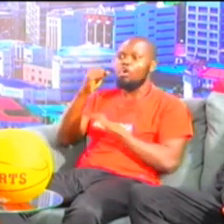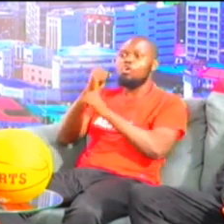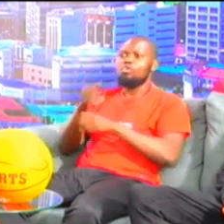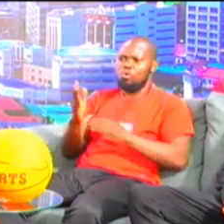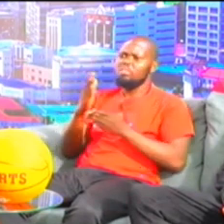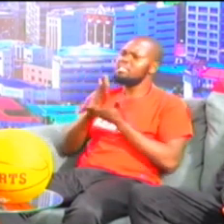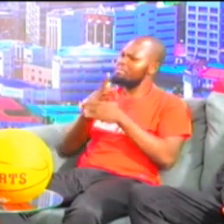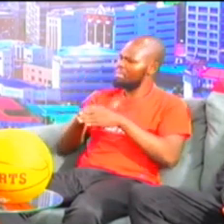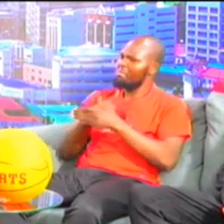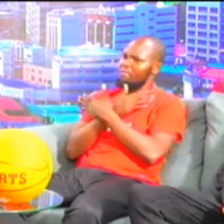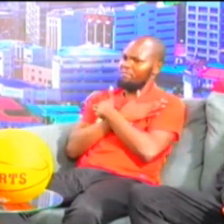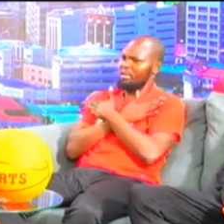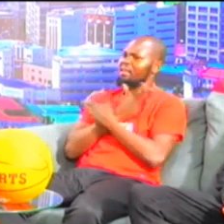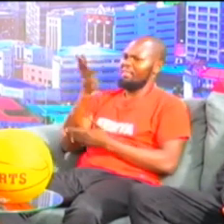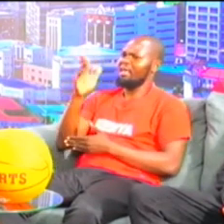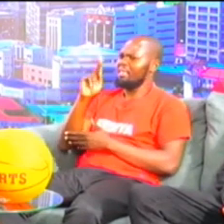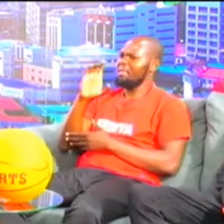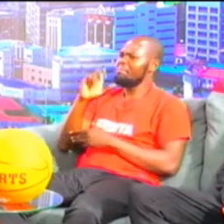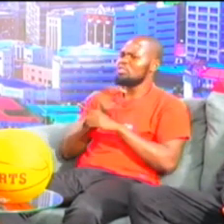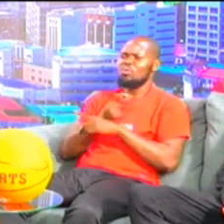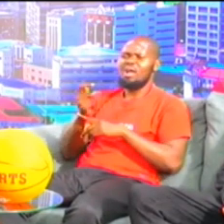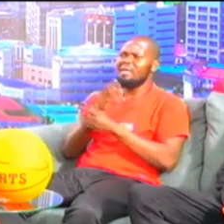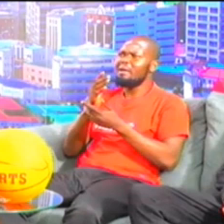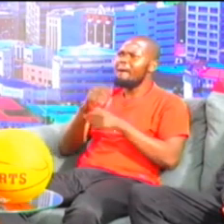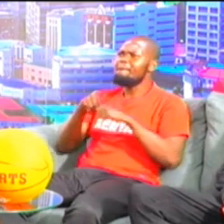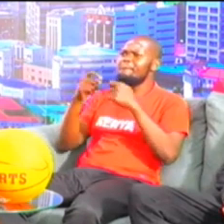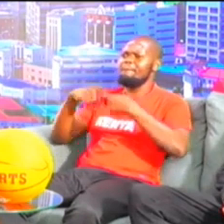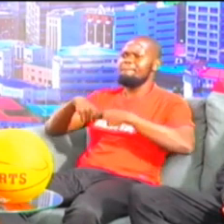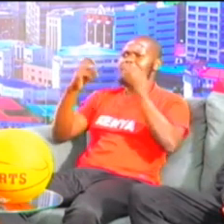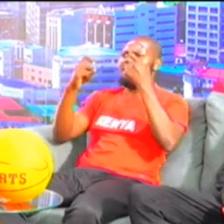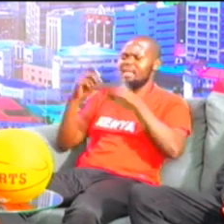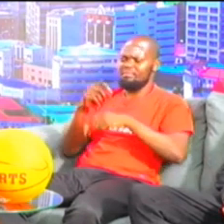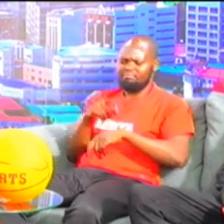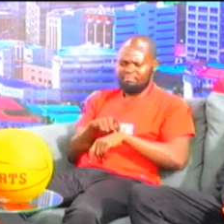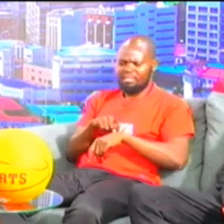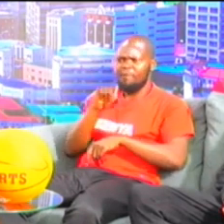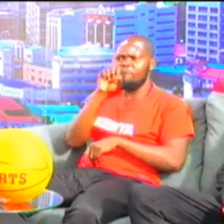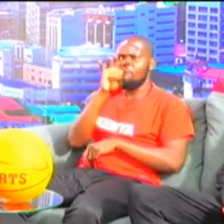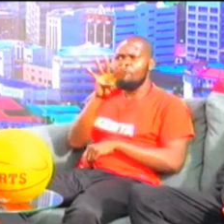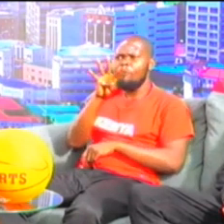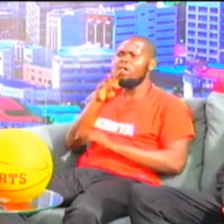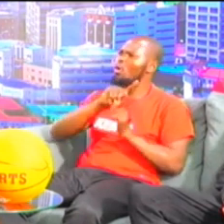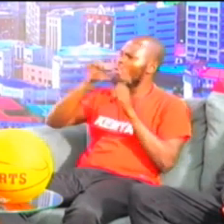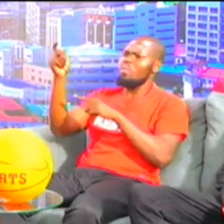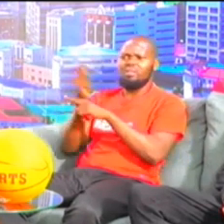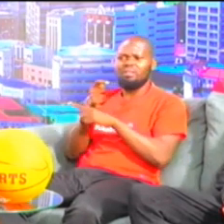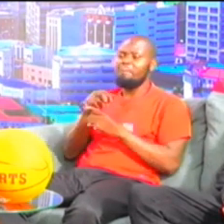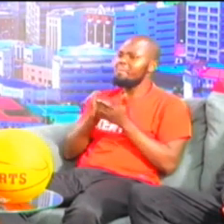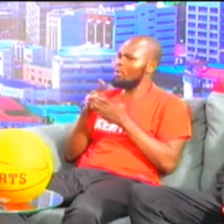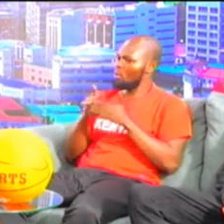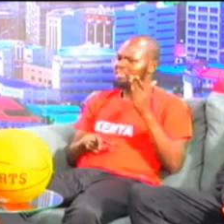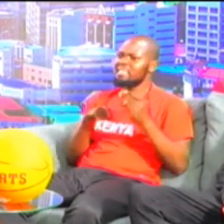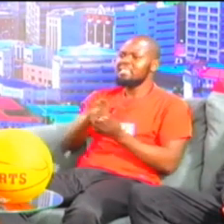Impala, Impala, which is at Ngong. They had friendlies with KCB, and I